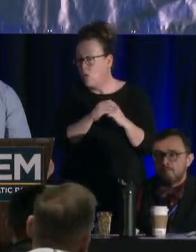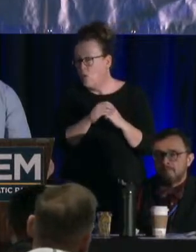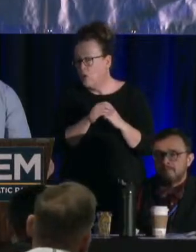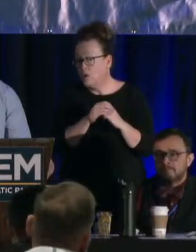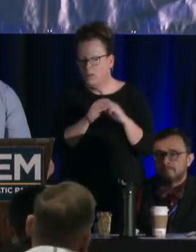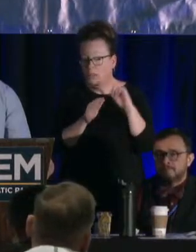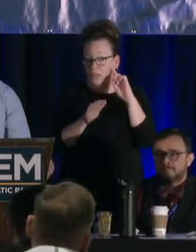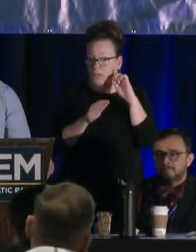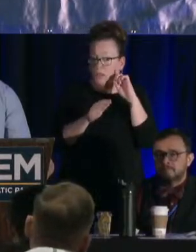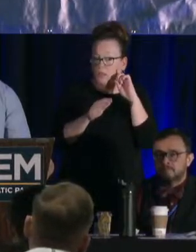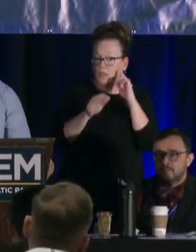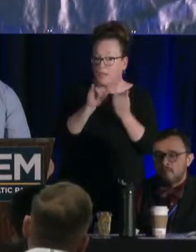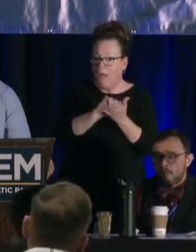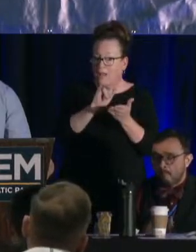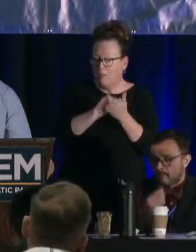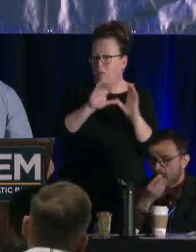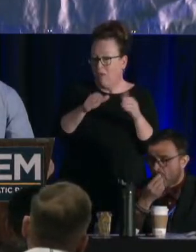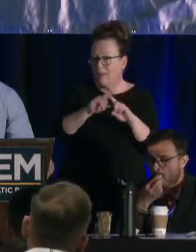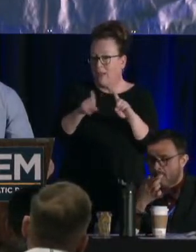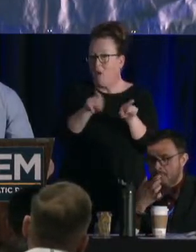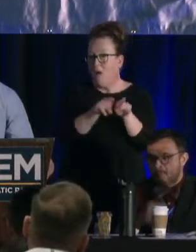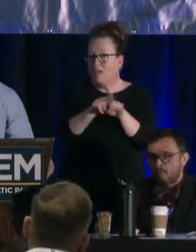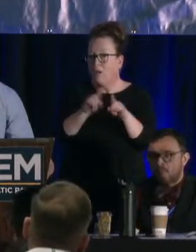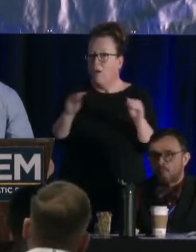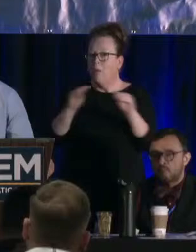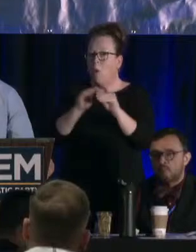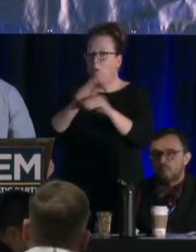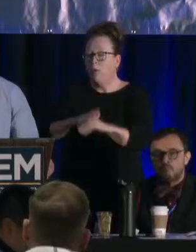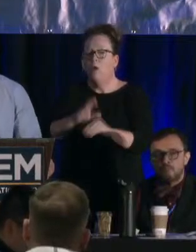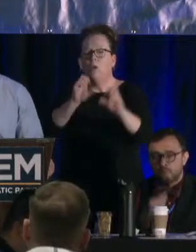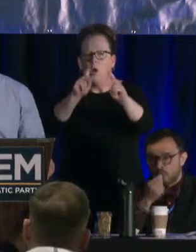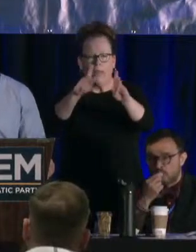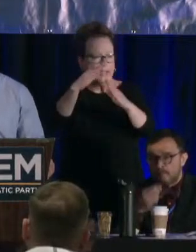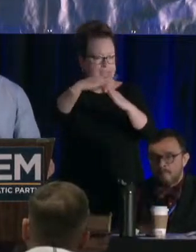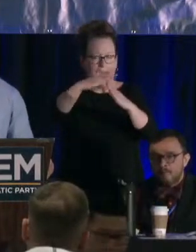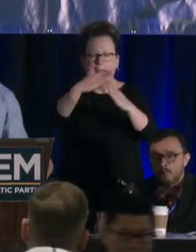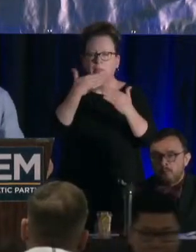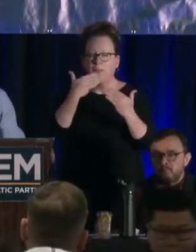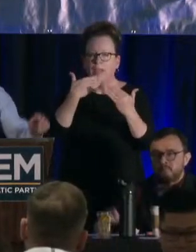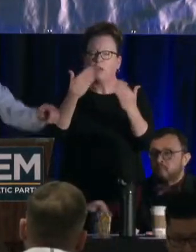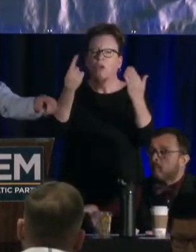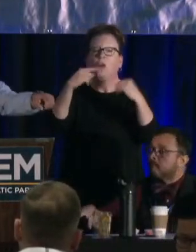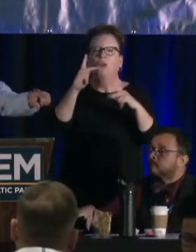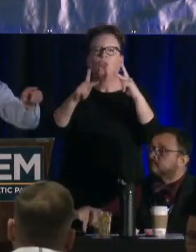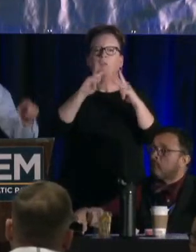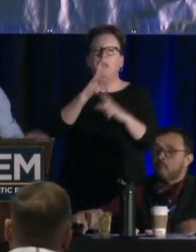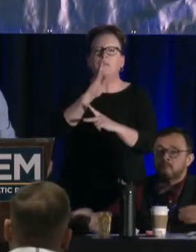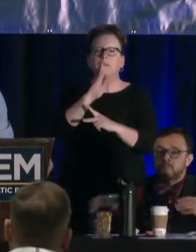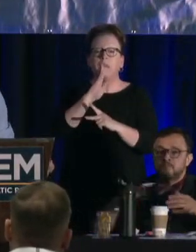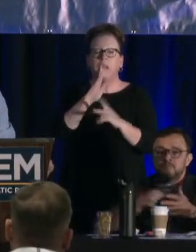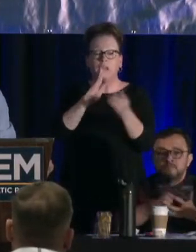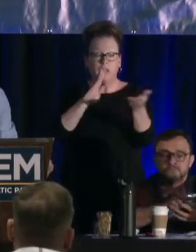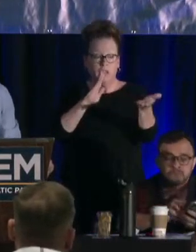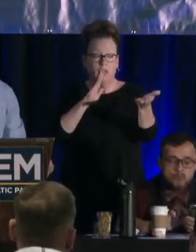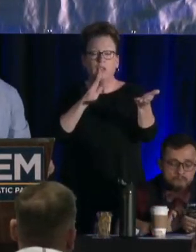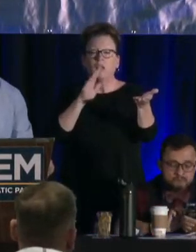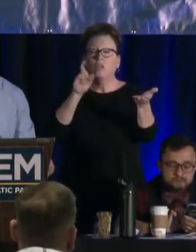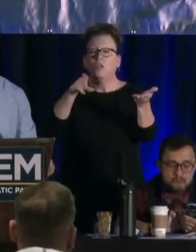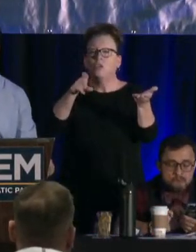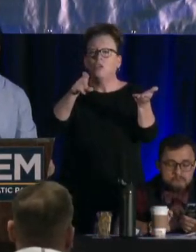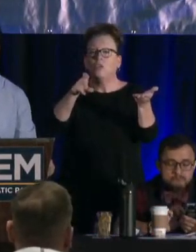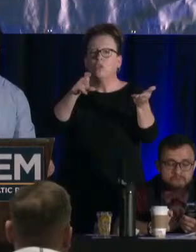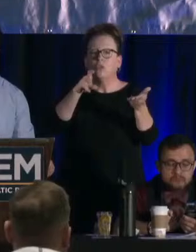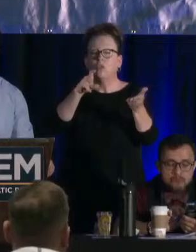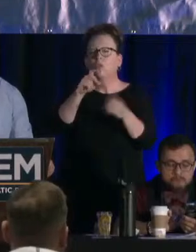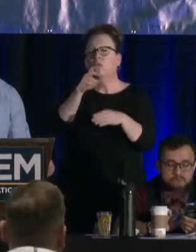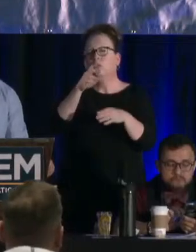what the State of California Commission on Teacher Credentialing will Okay, require. that's time. Thank you. And for those who are speaking, FYI, Unique has